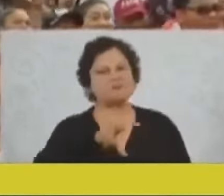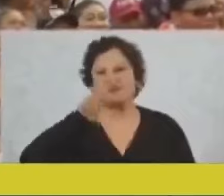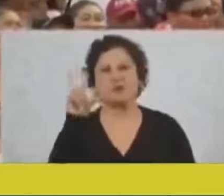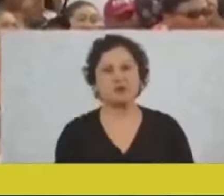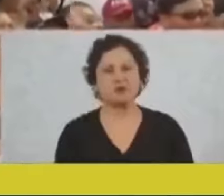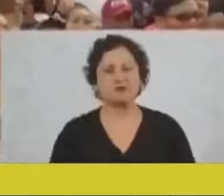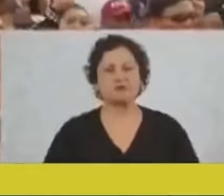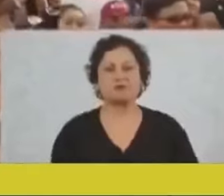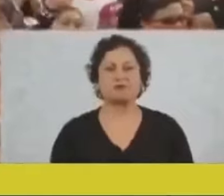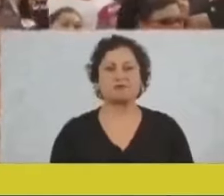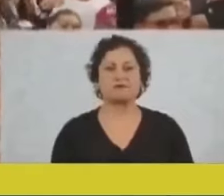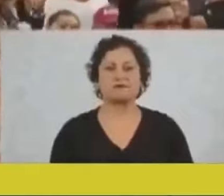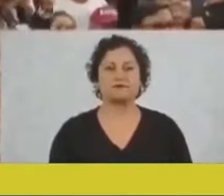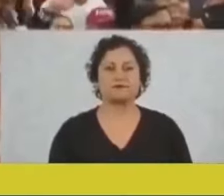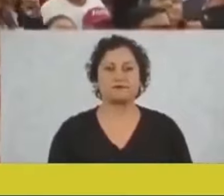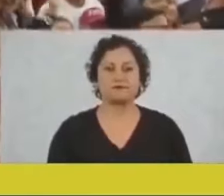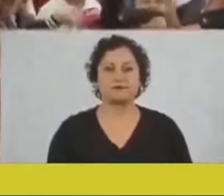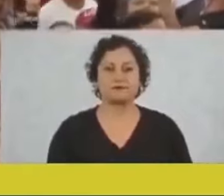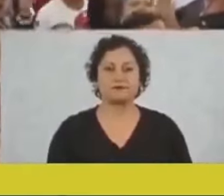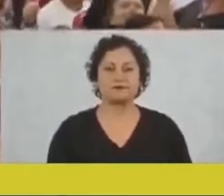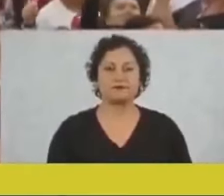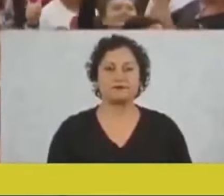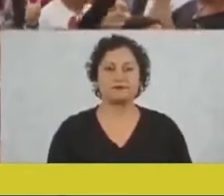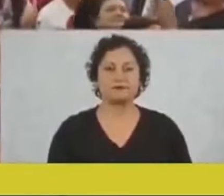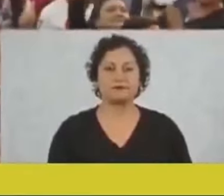positions. Let's say no to